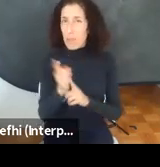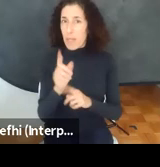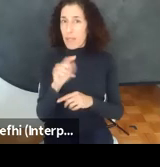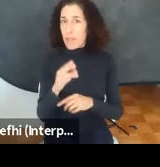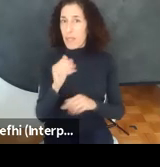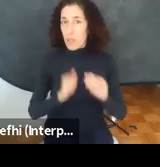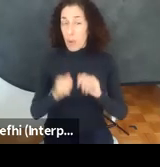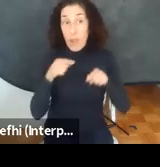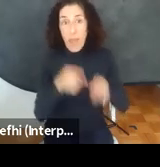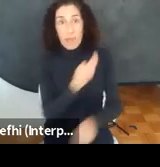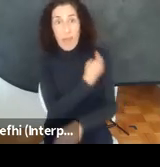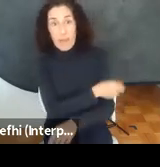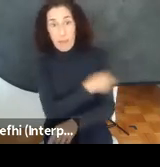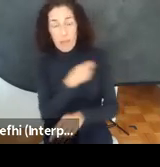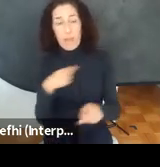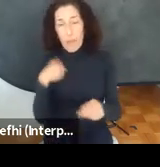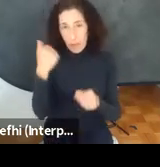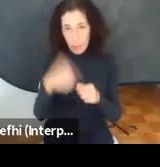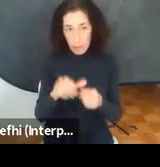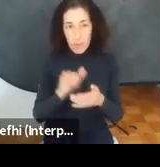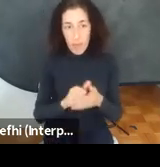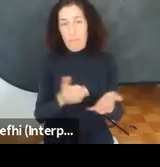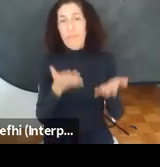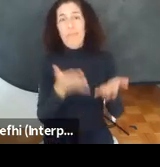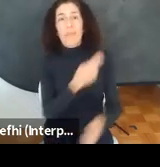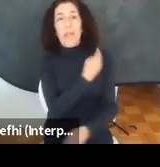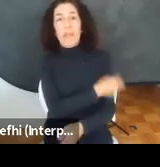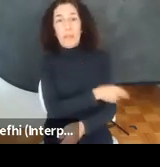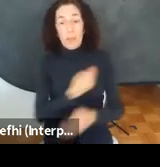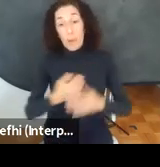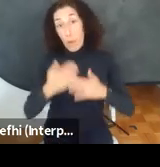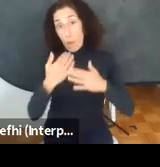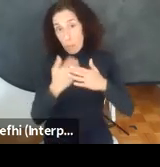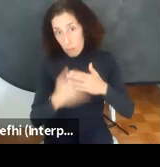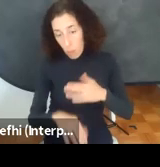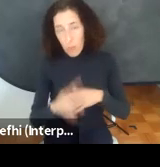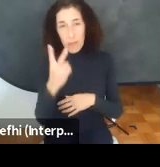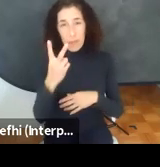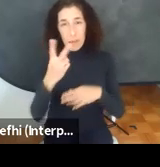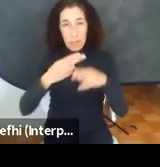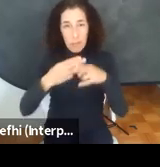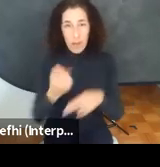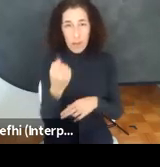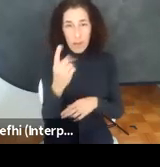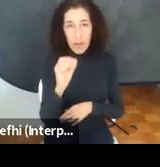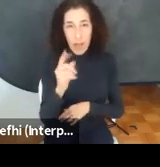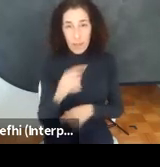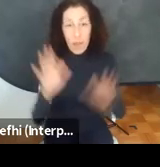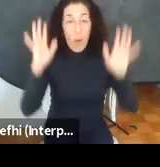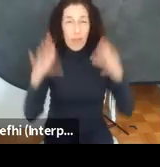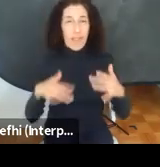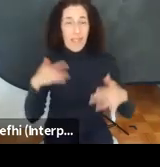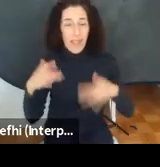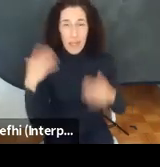and the doctor, when the baby came, it was 2 pounds, 11 ounces, all excitement about this beautiful baby. Yeah. But